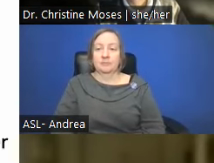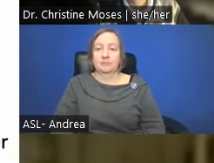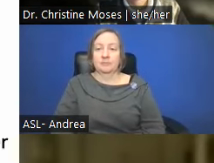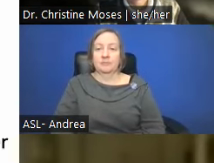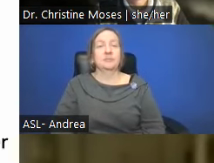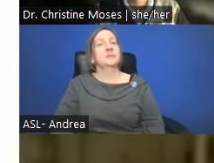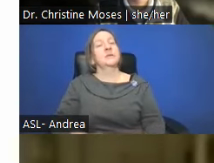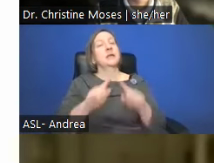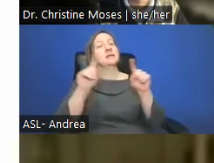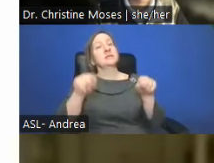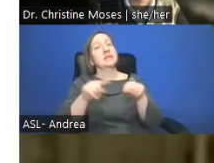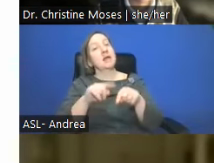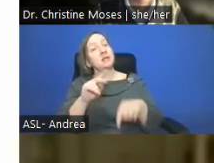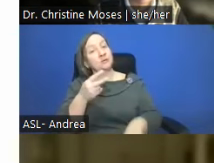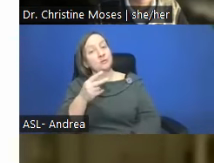Slide 2, please.